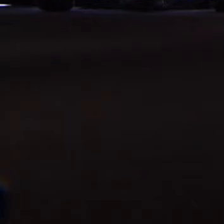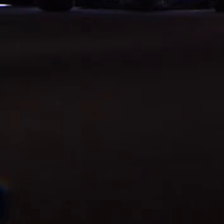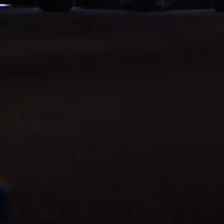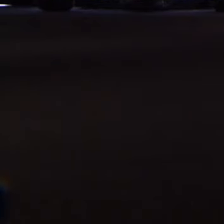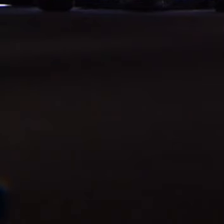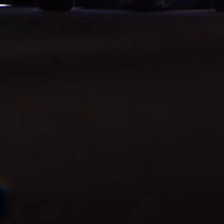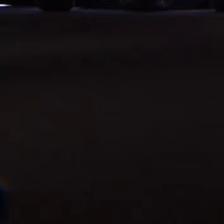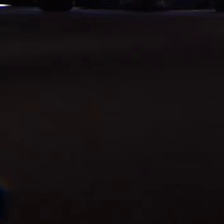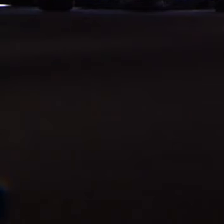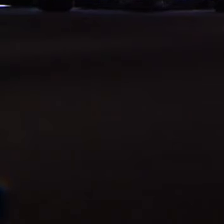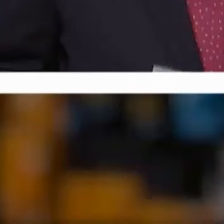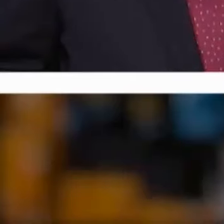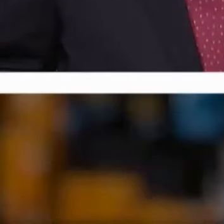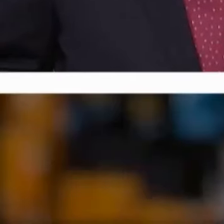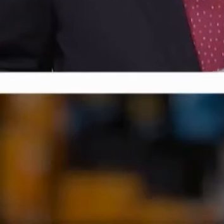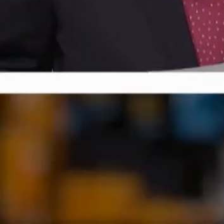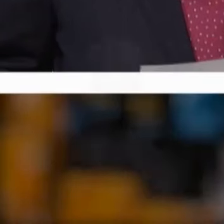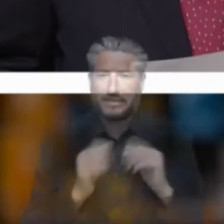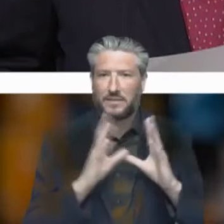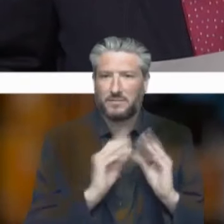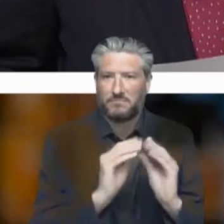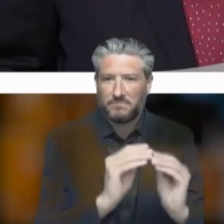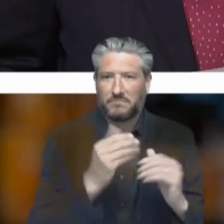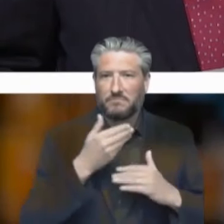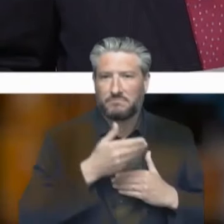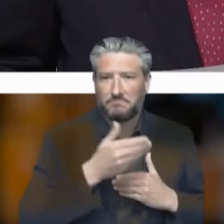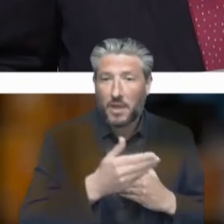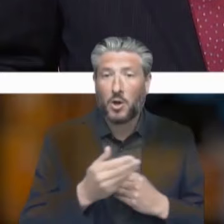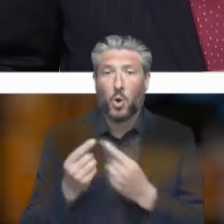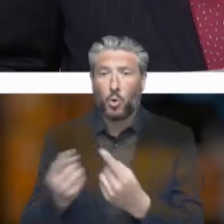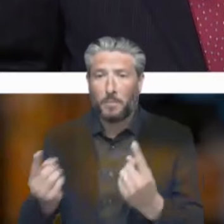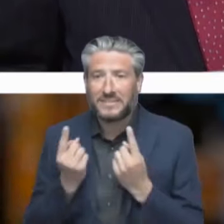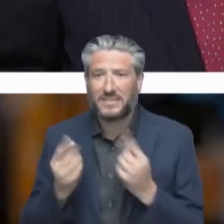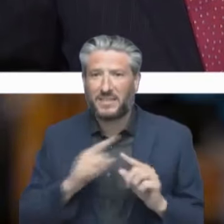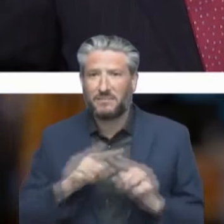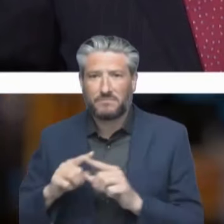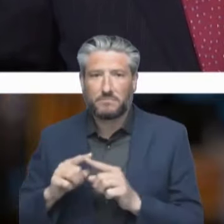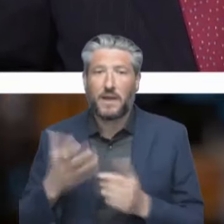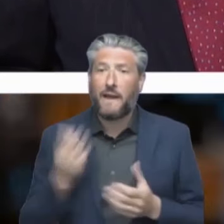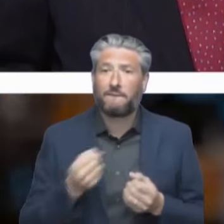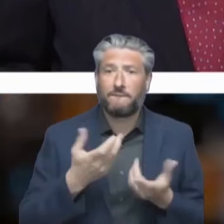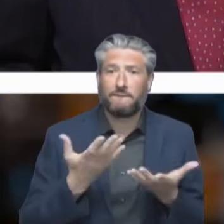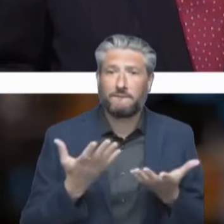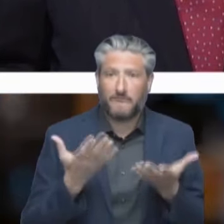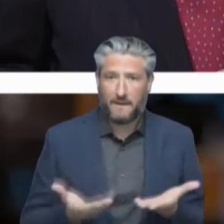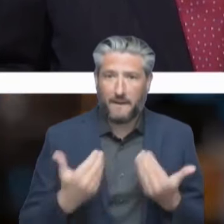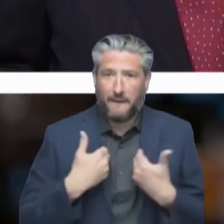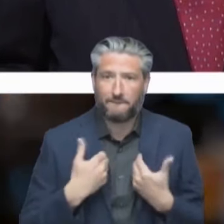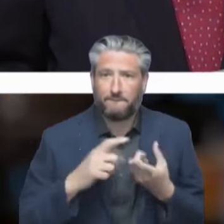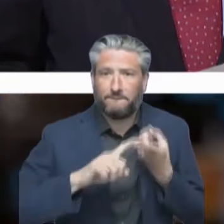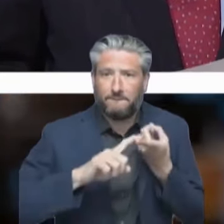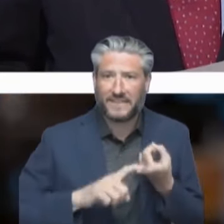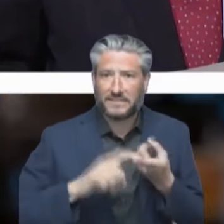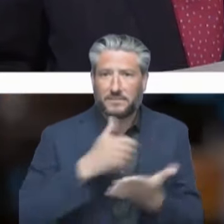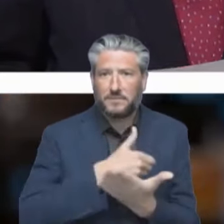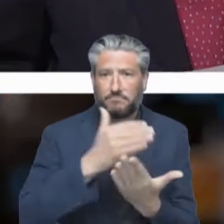and in the meetings of each of the committees, which includes a fixed portion, prorated according to the length of the mandate over the year,